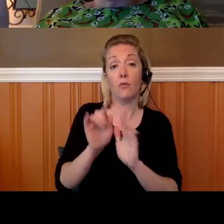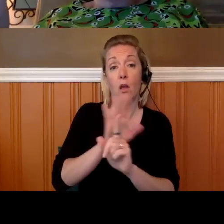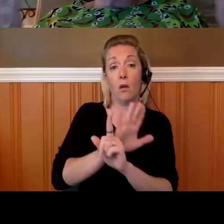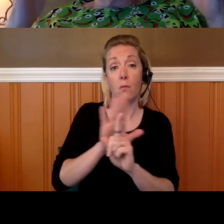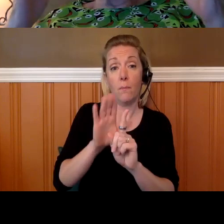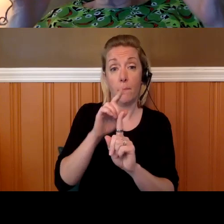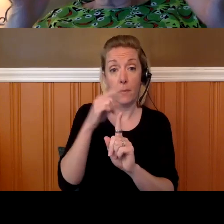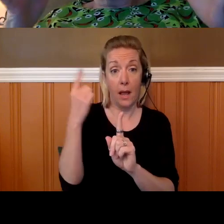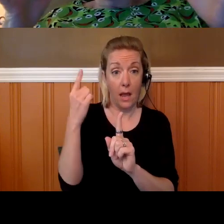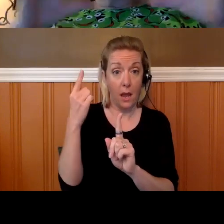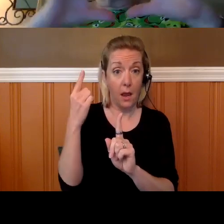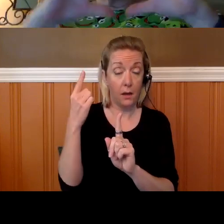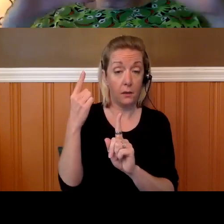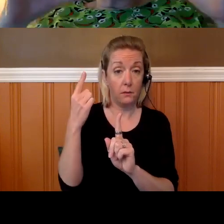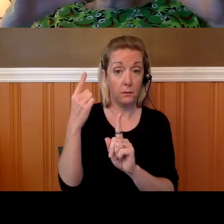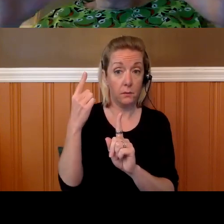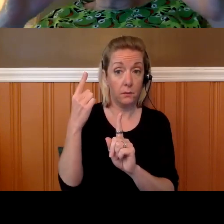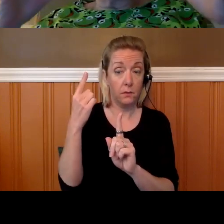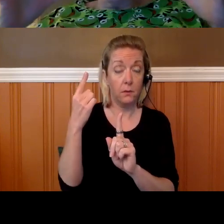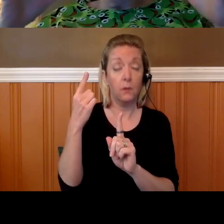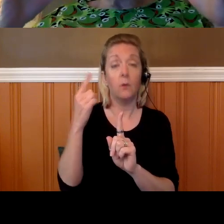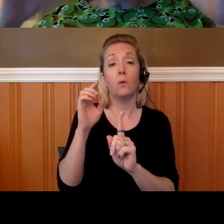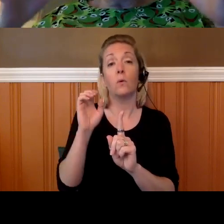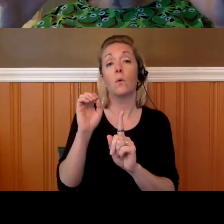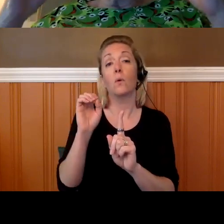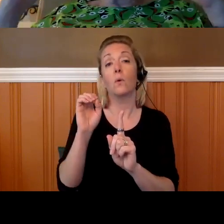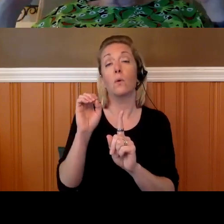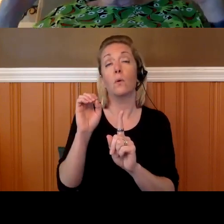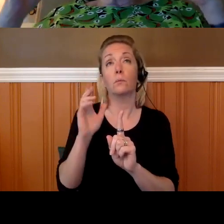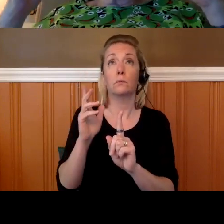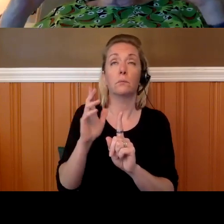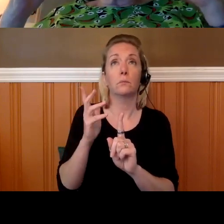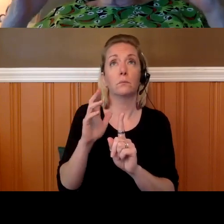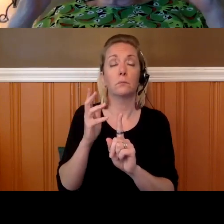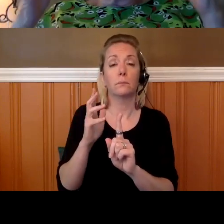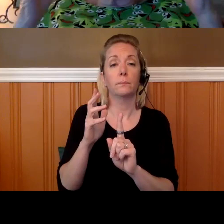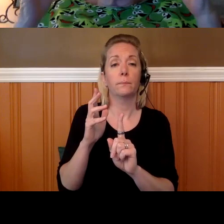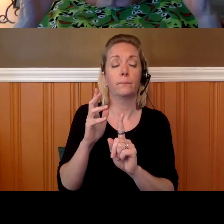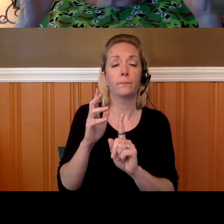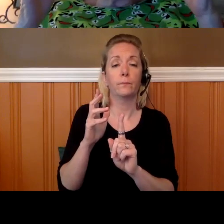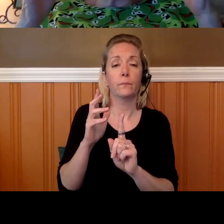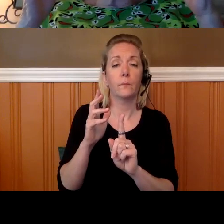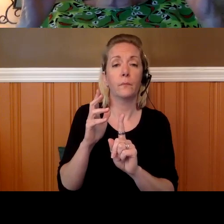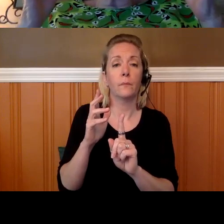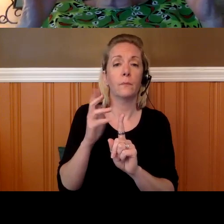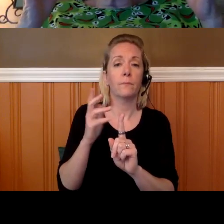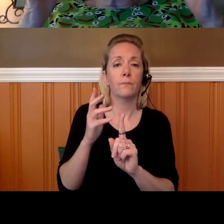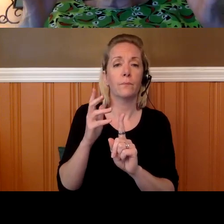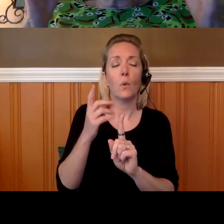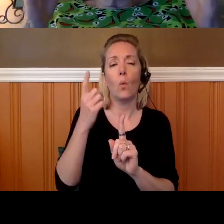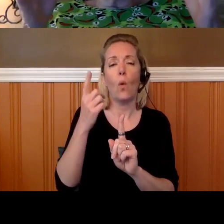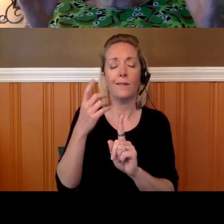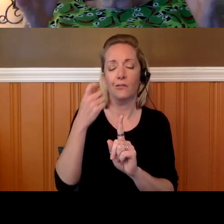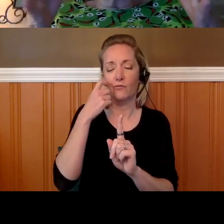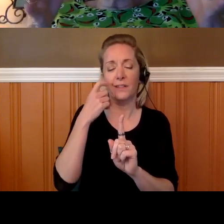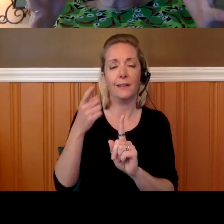it's okay because it's on plain black. We had a picture book the other day that was gorgeous, a grandmother had made